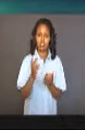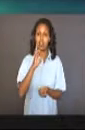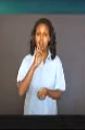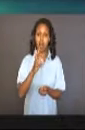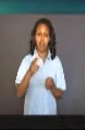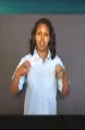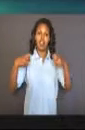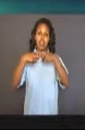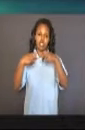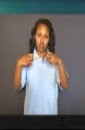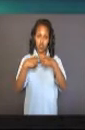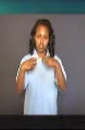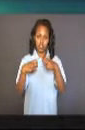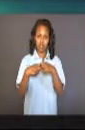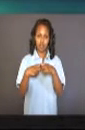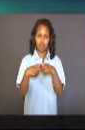are electrons.